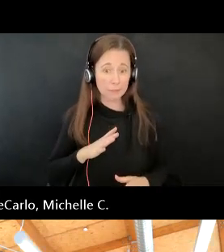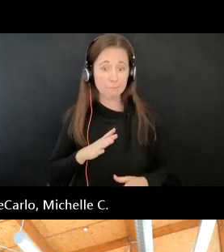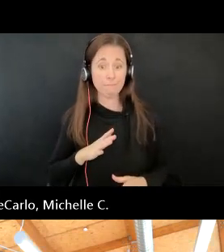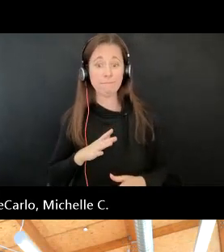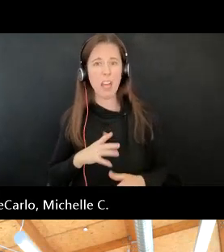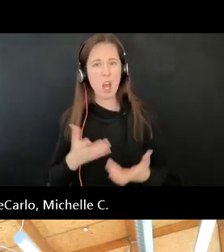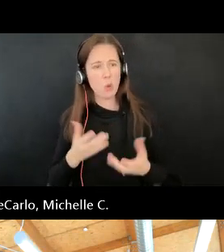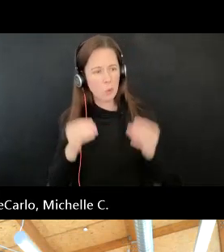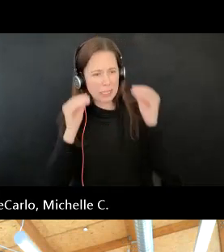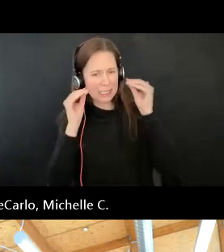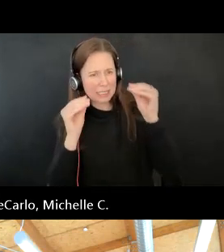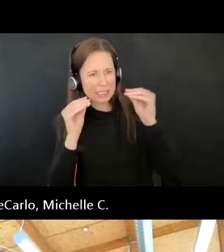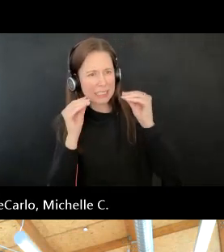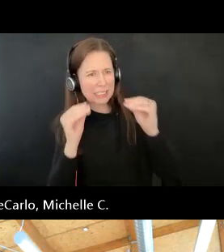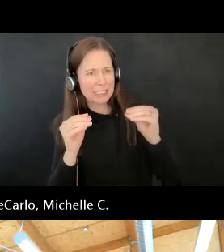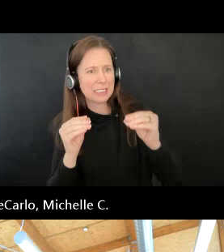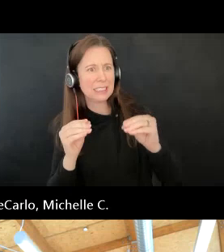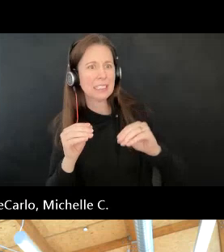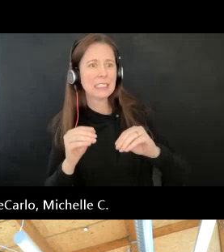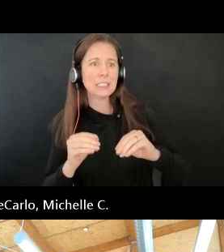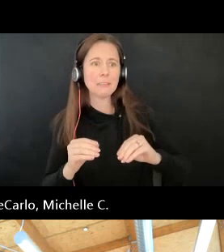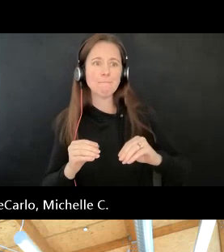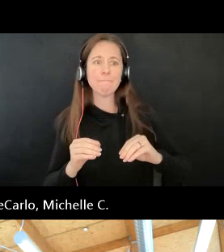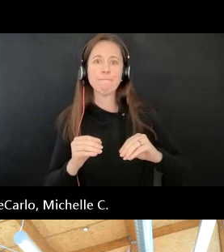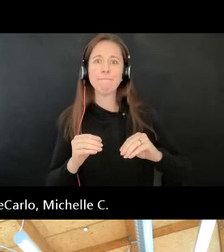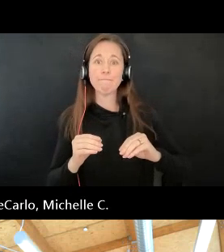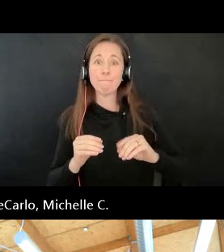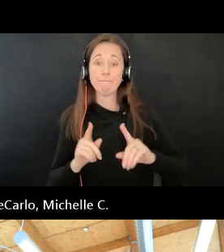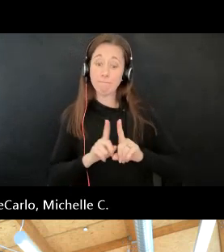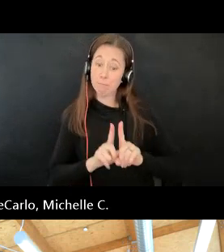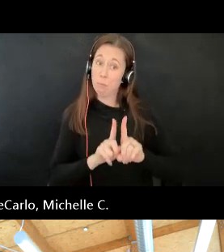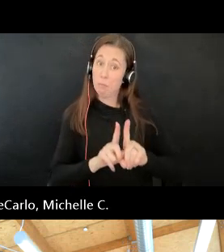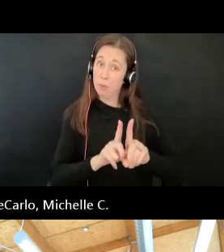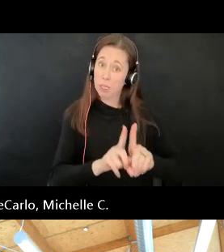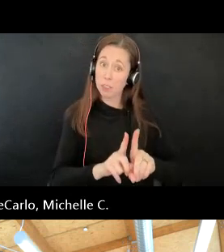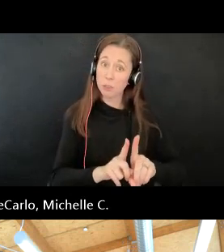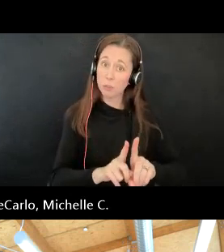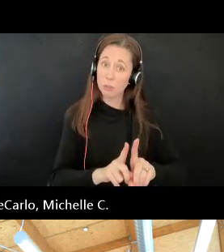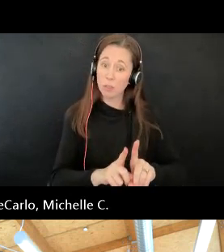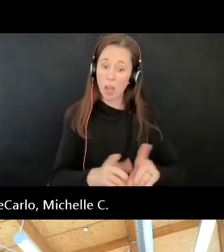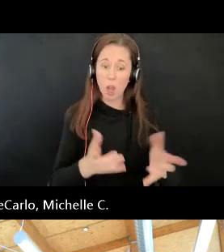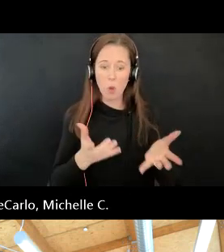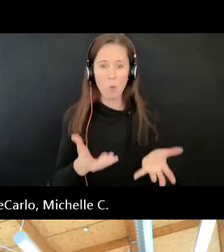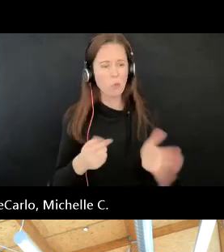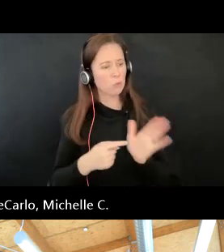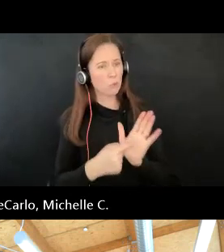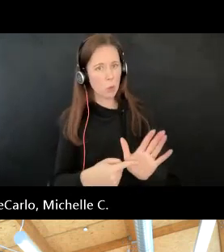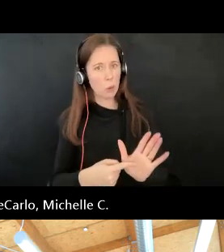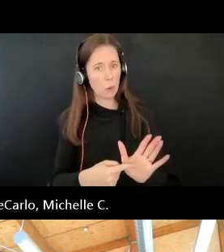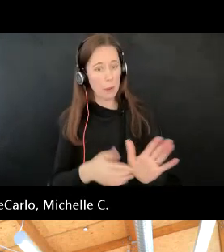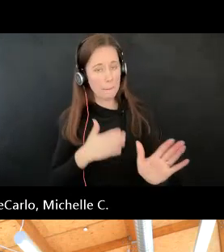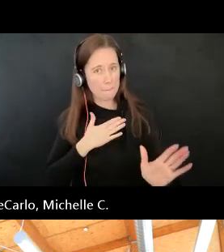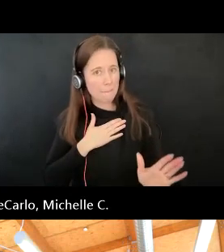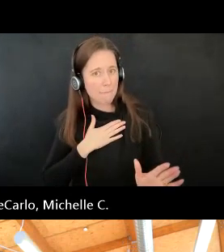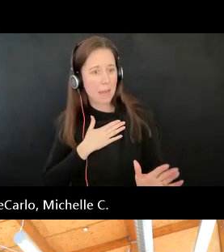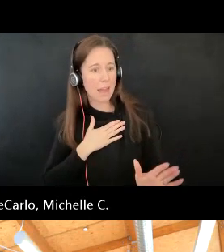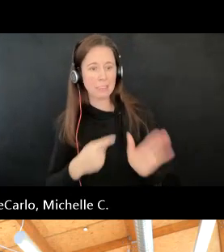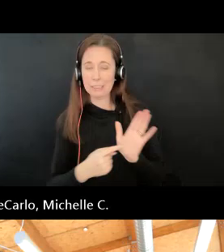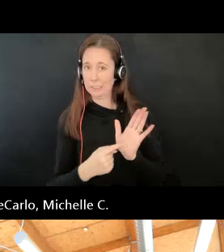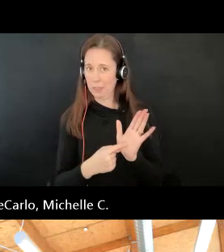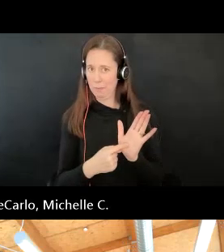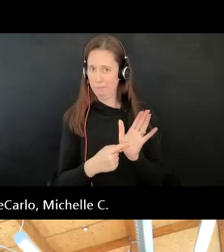watershed, I had the opportunity to serve as a mentor, as well as an example of how people of color can join the